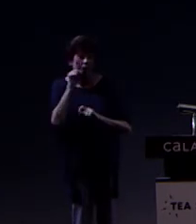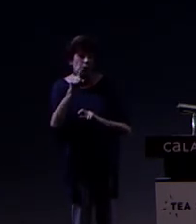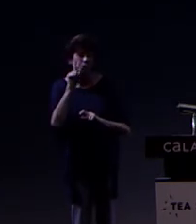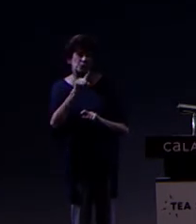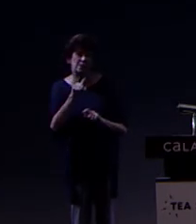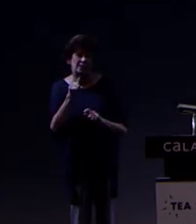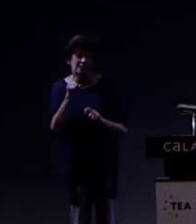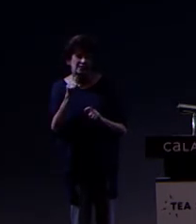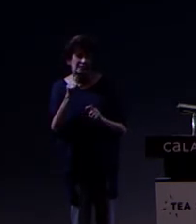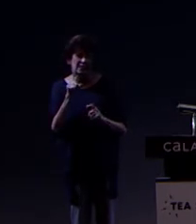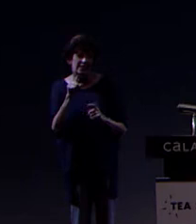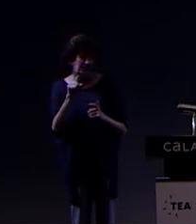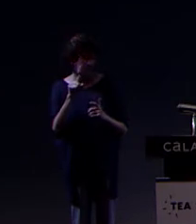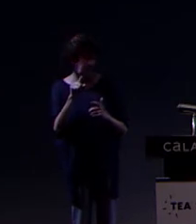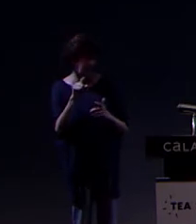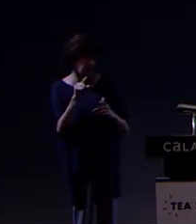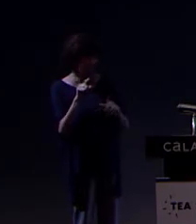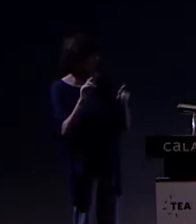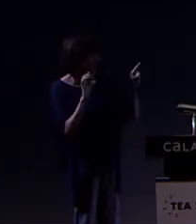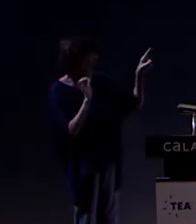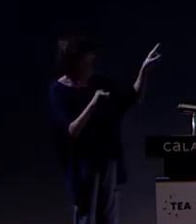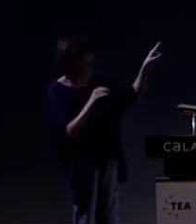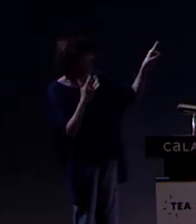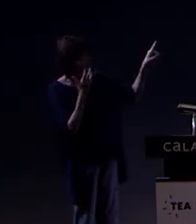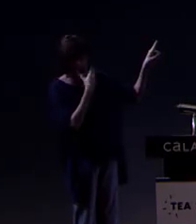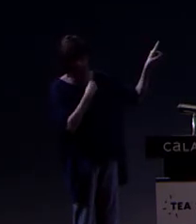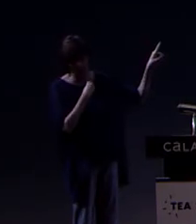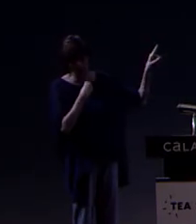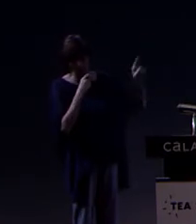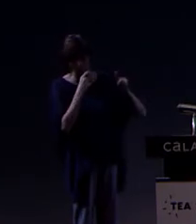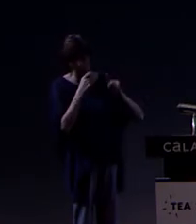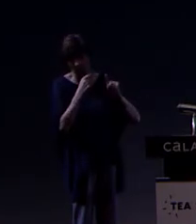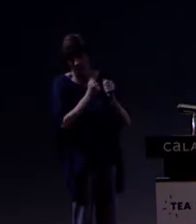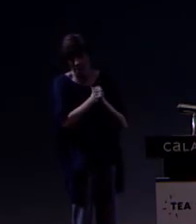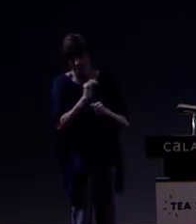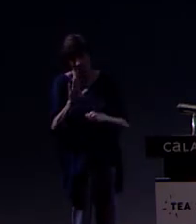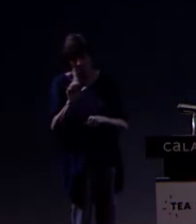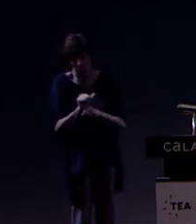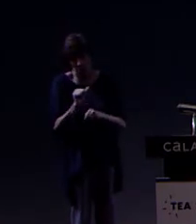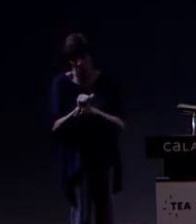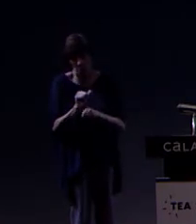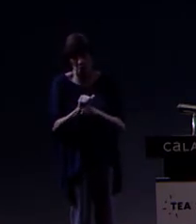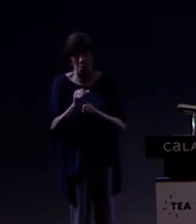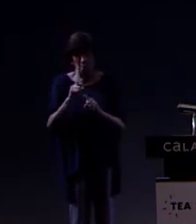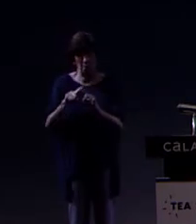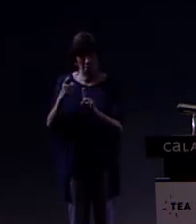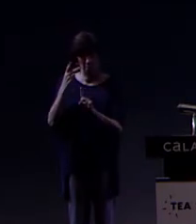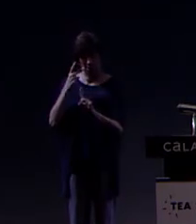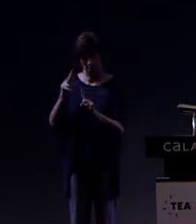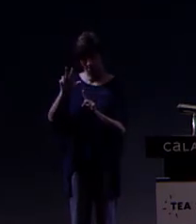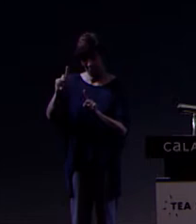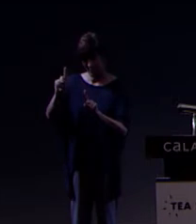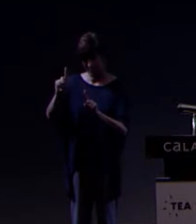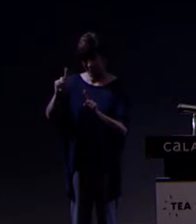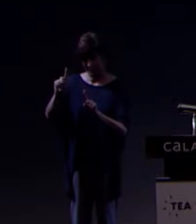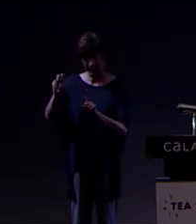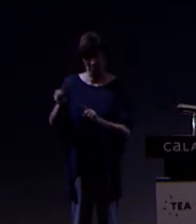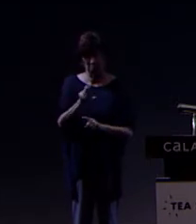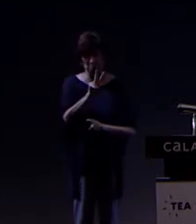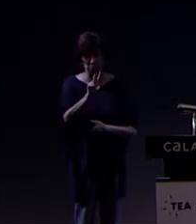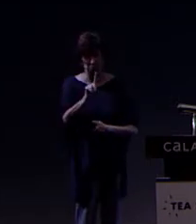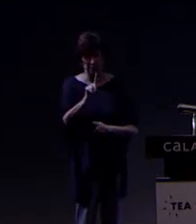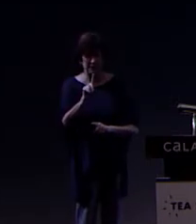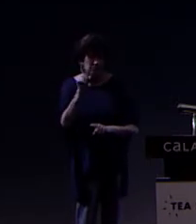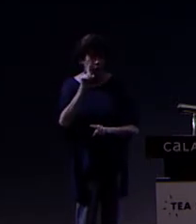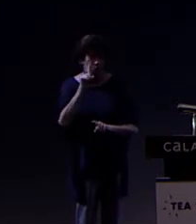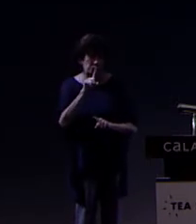though I must say that this is one of the most stunning images I've ever seen. I love this work, but I don't think it works in real space. I think